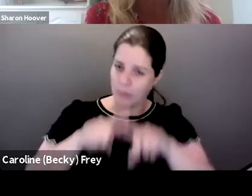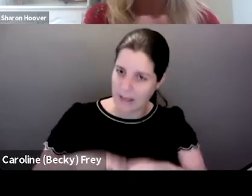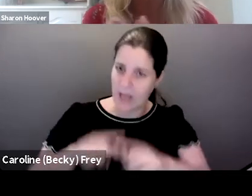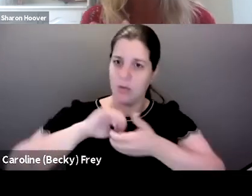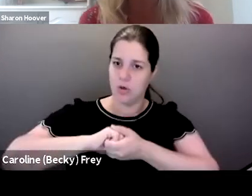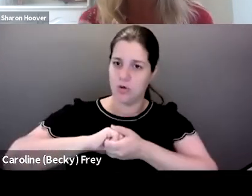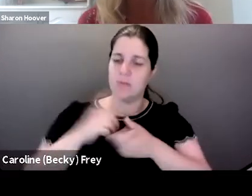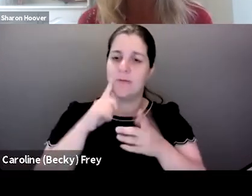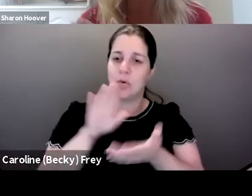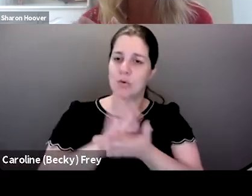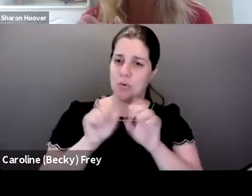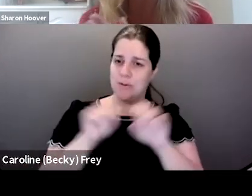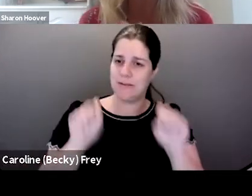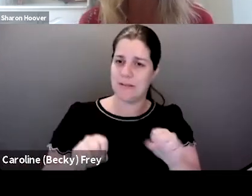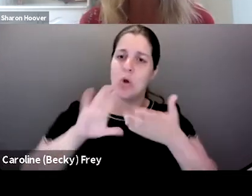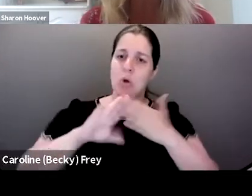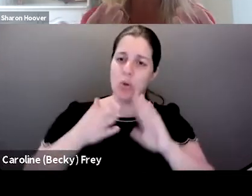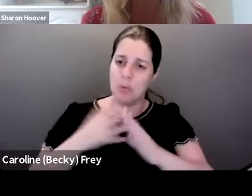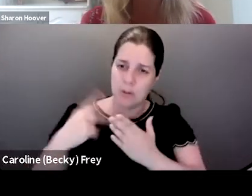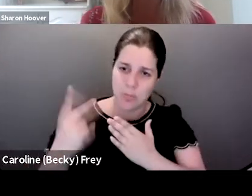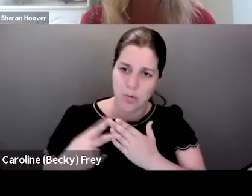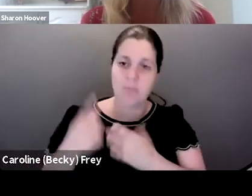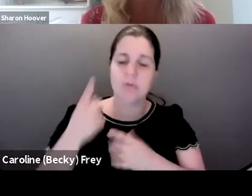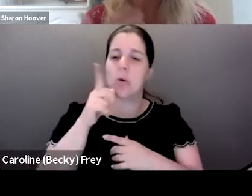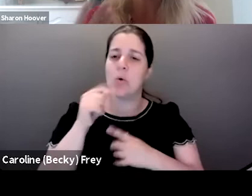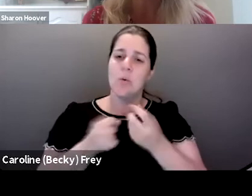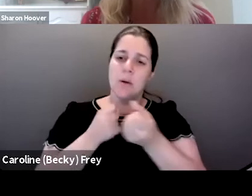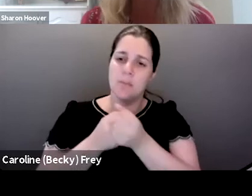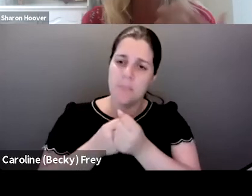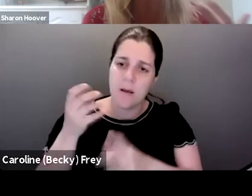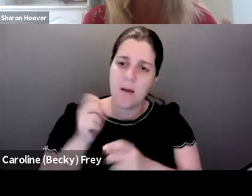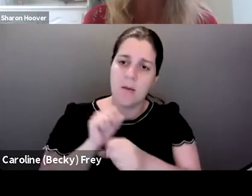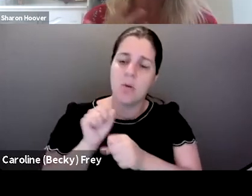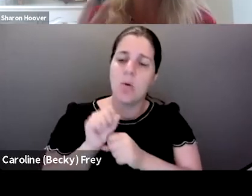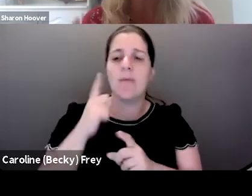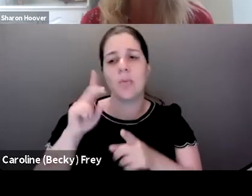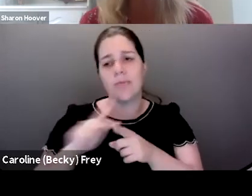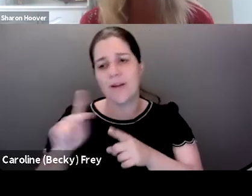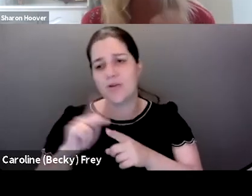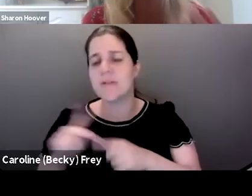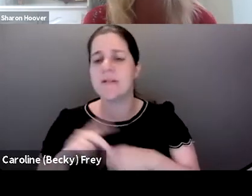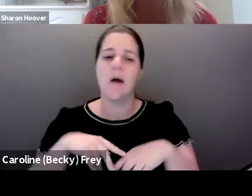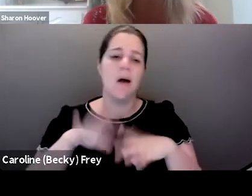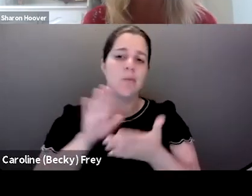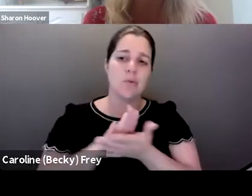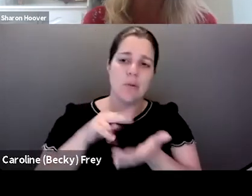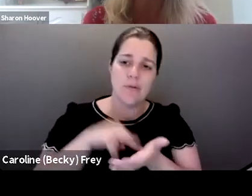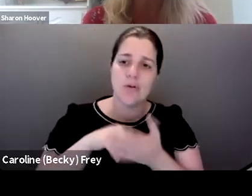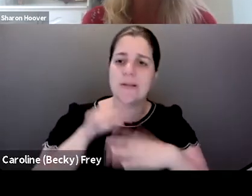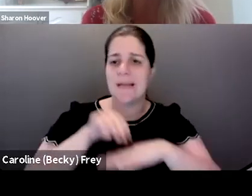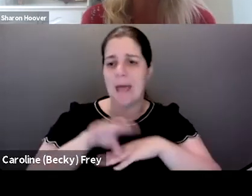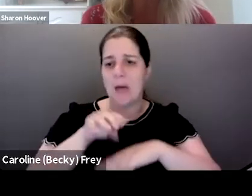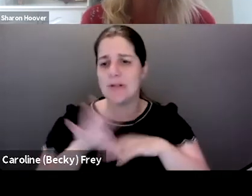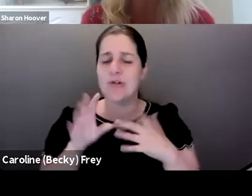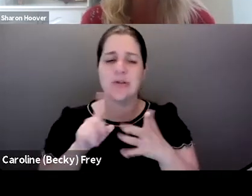school systems and community programs so that school employed professionals like our school psychologists, school social workers, school nurses, school counselors are